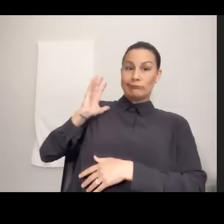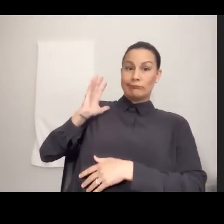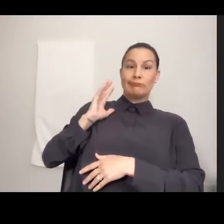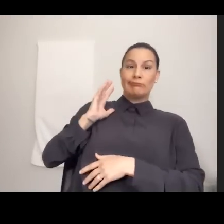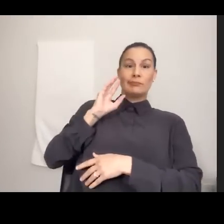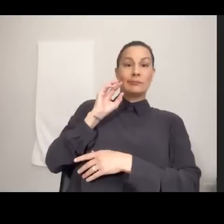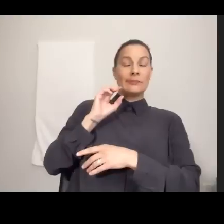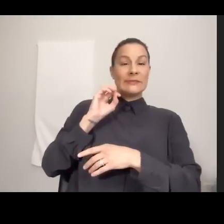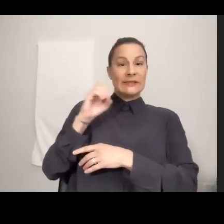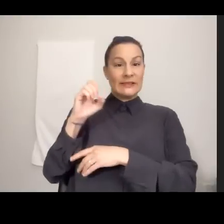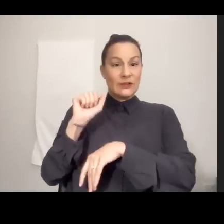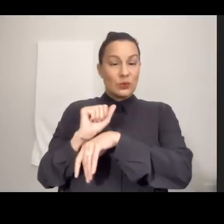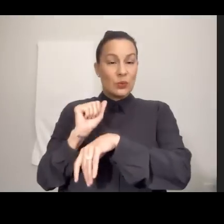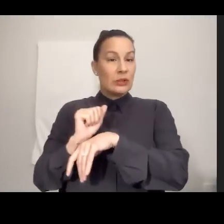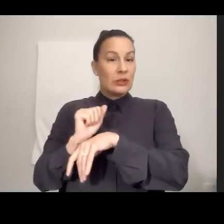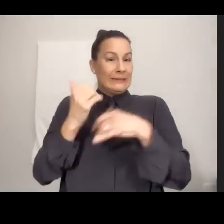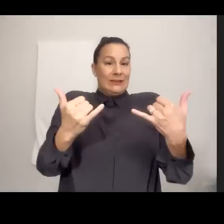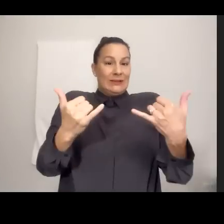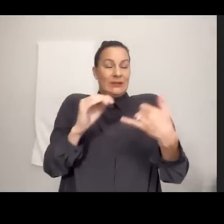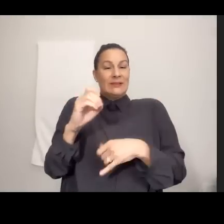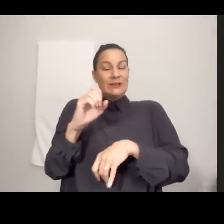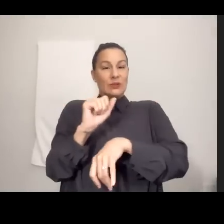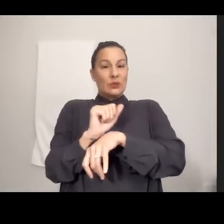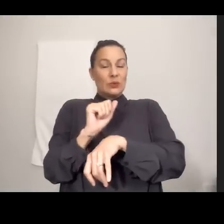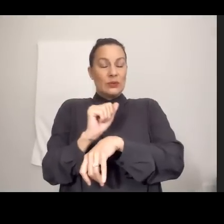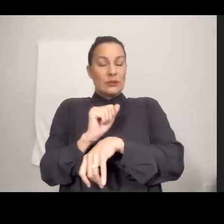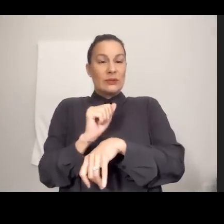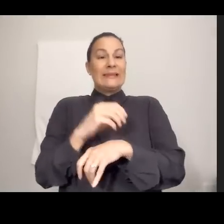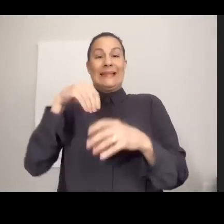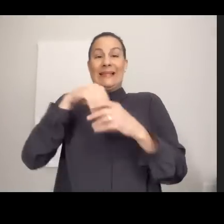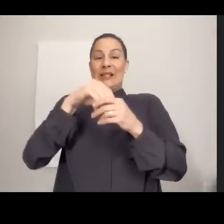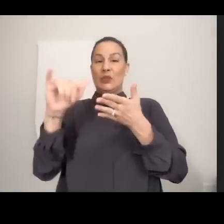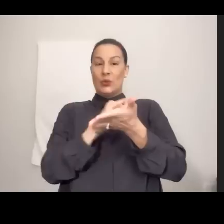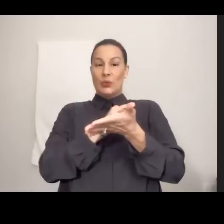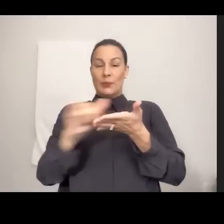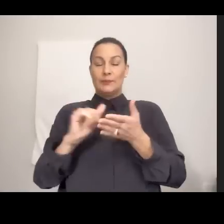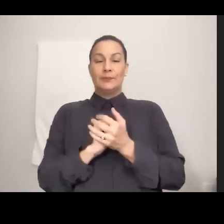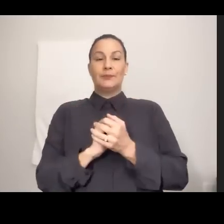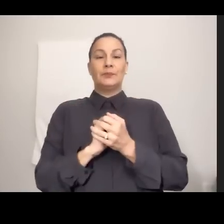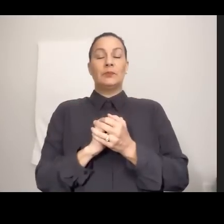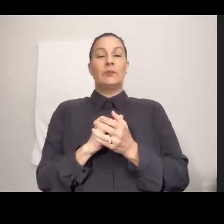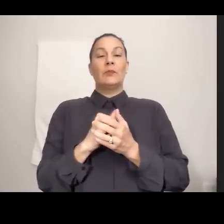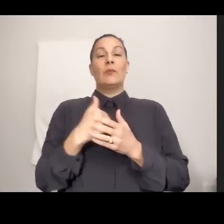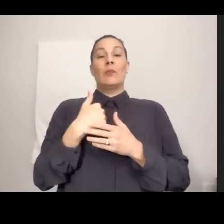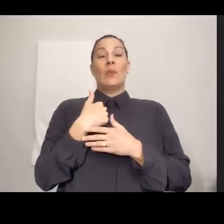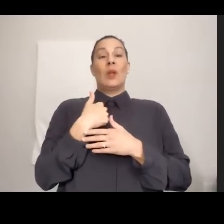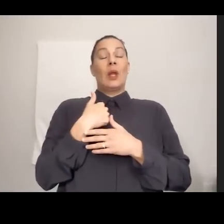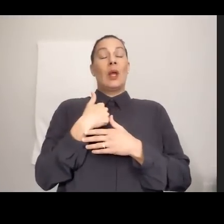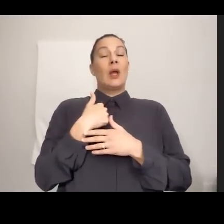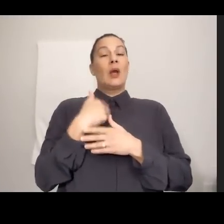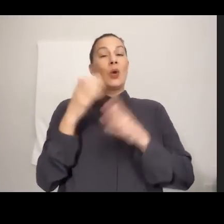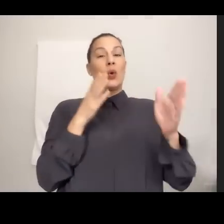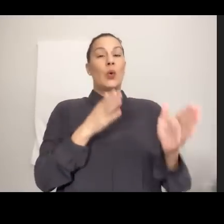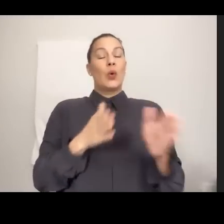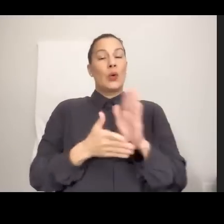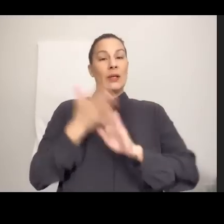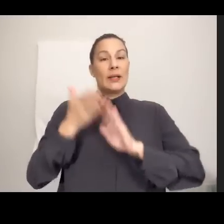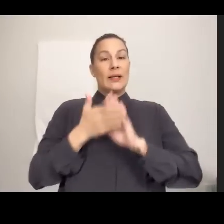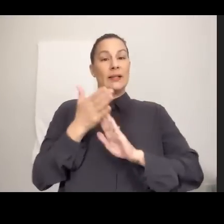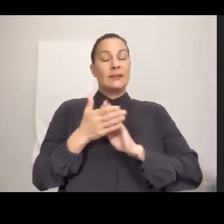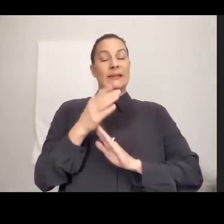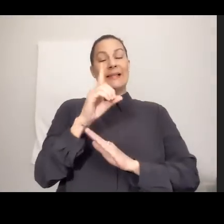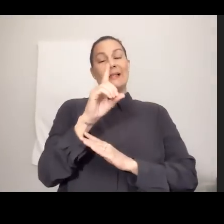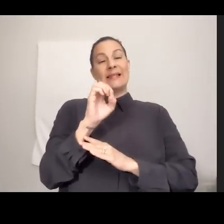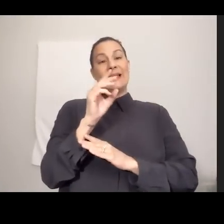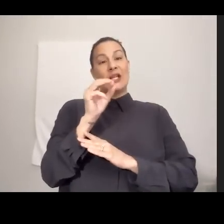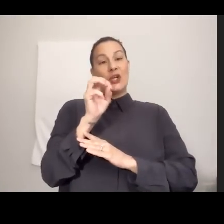working to end the criminalization of sex work in New York. I formerly organized with Decrim Now DC, and before that, I